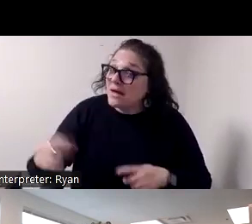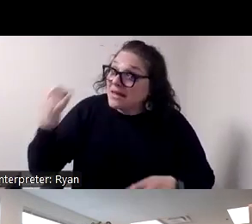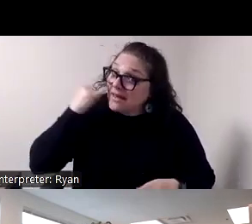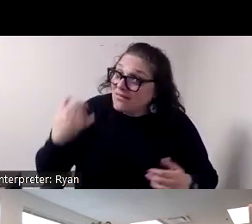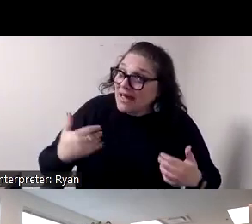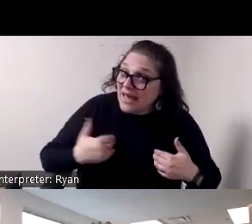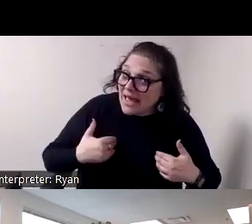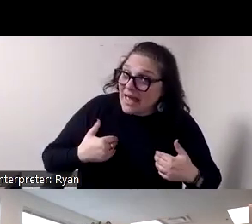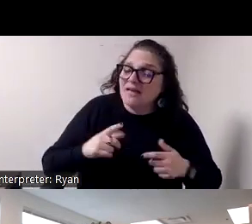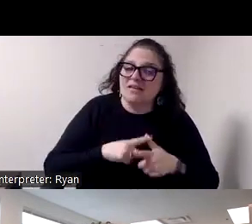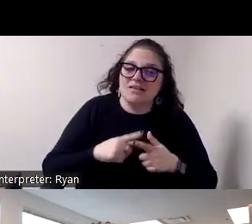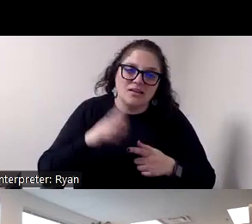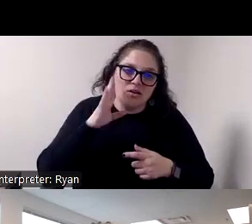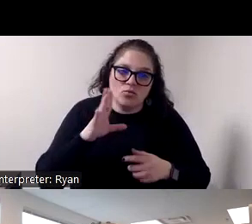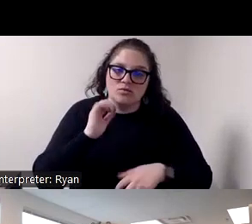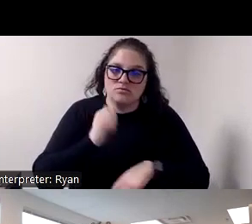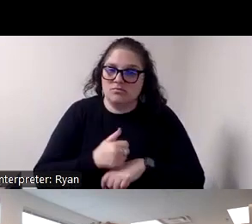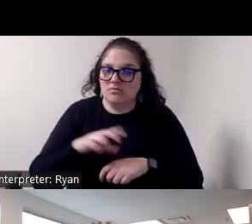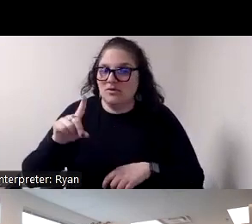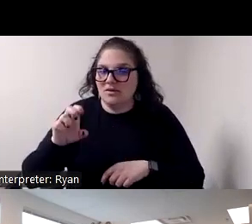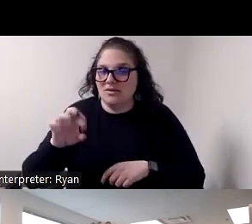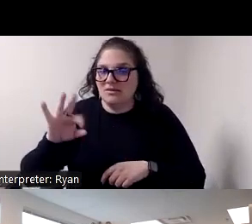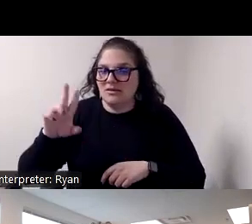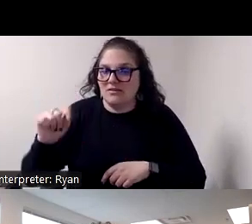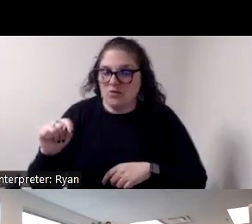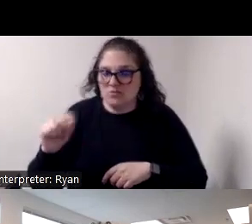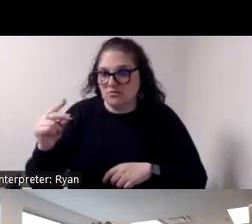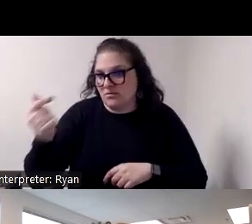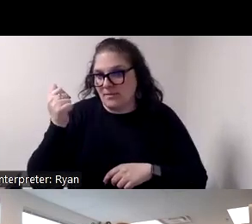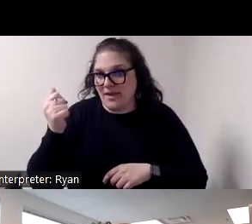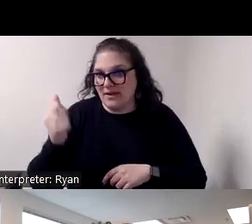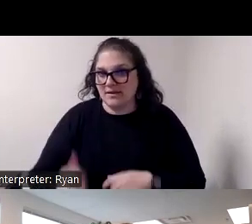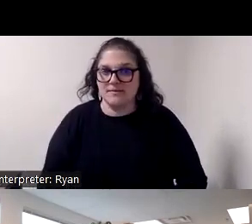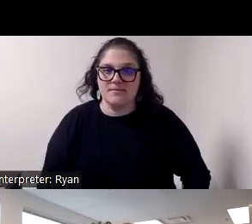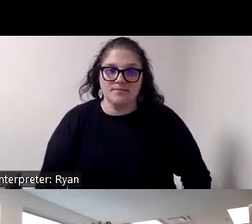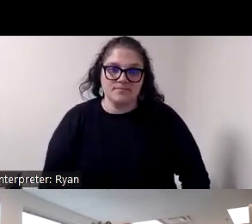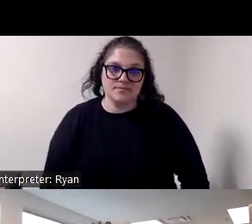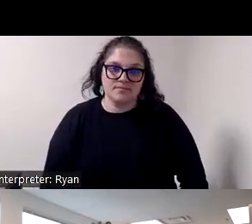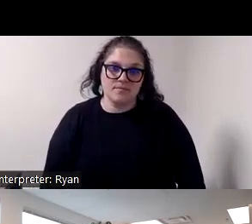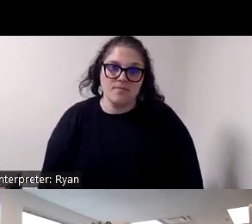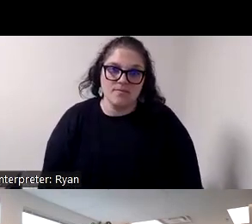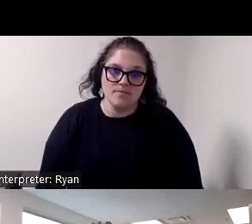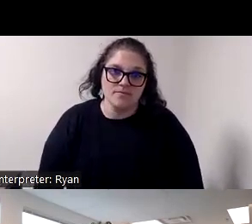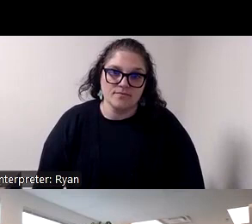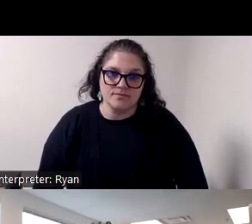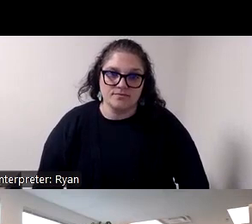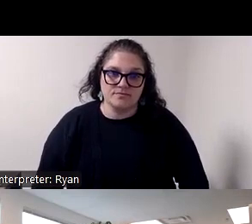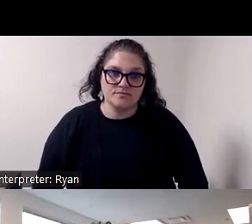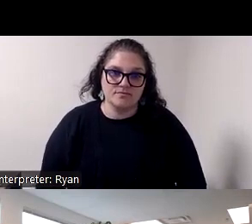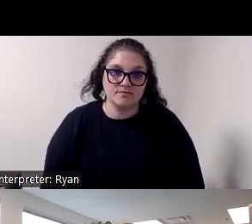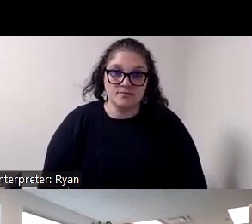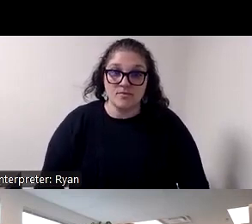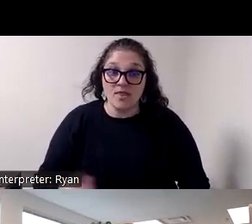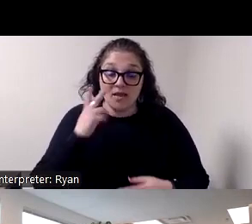it would automatically default into whatever I do have available. Now, I don't need to make any changes to my timesheet if I see